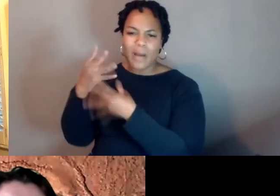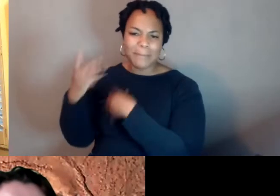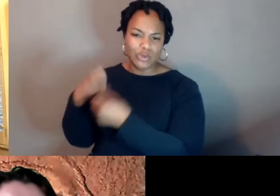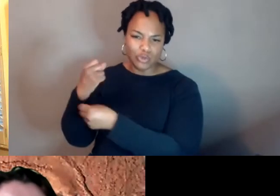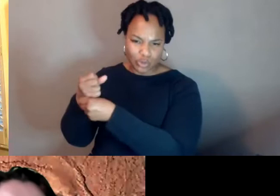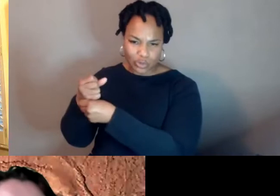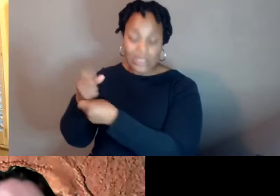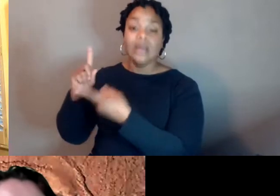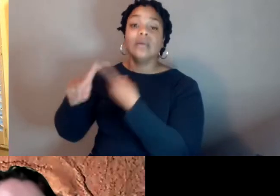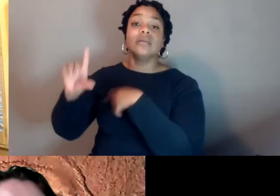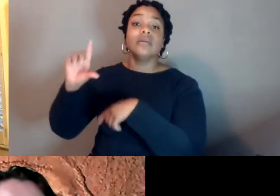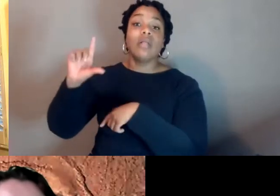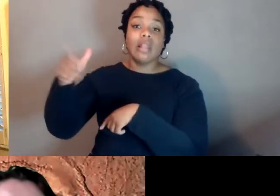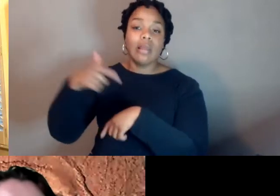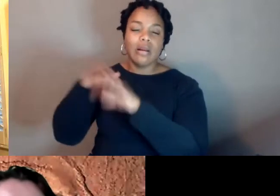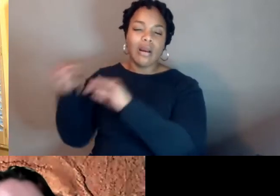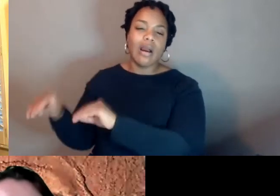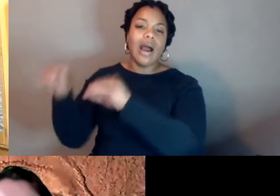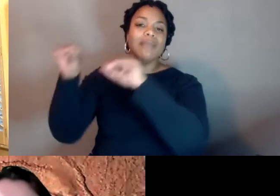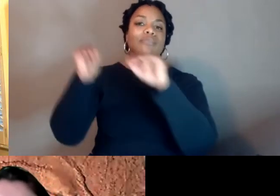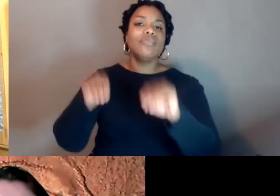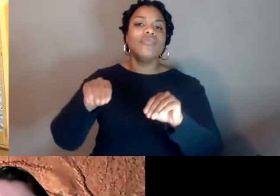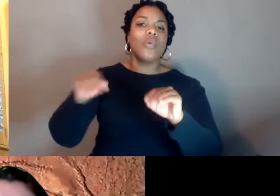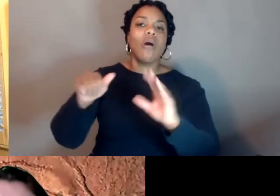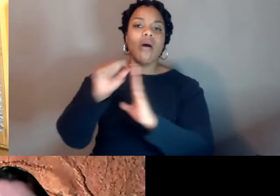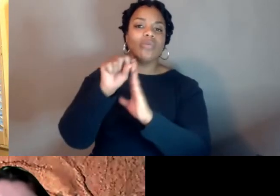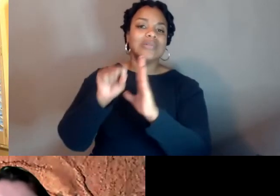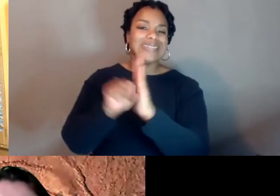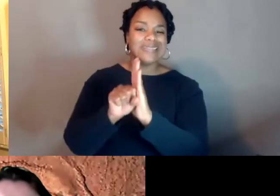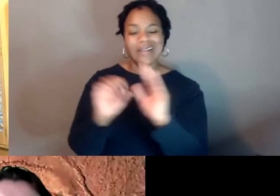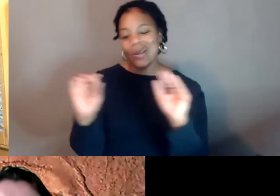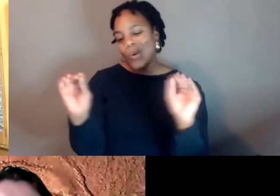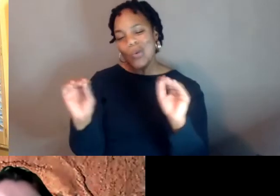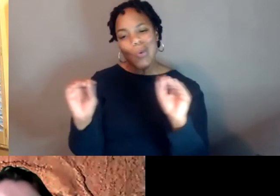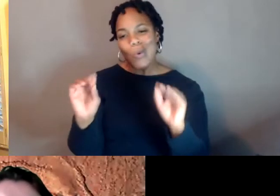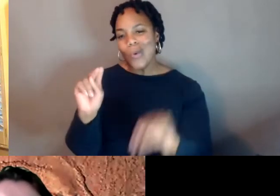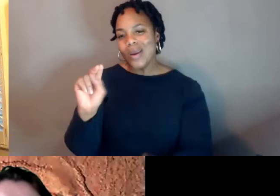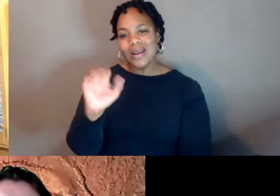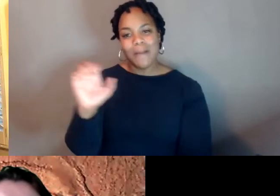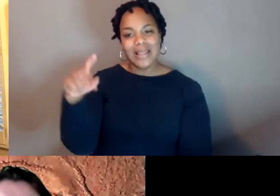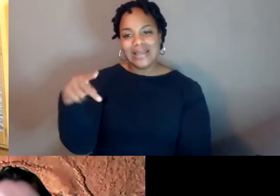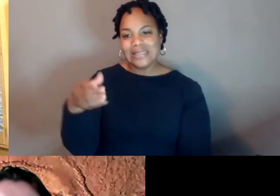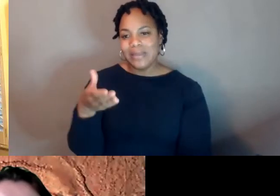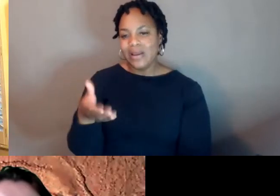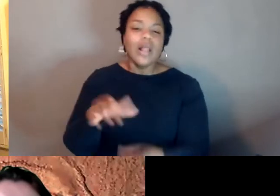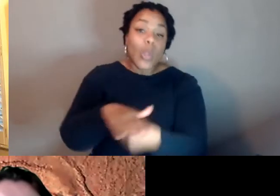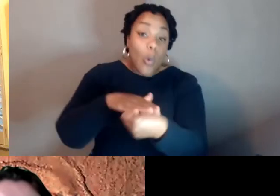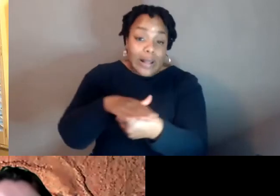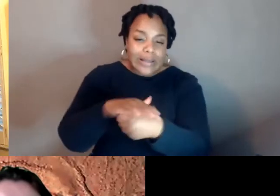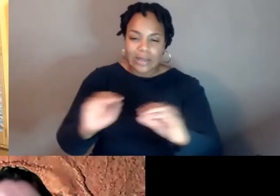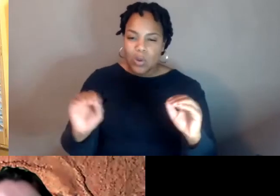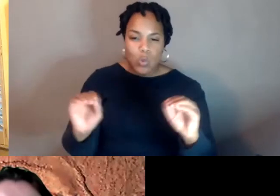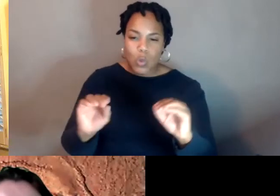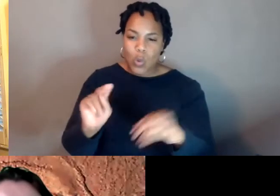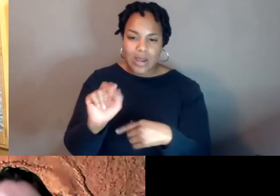where there was no viable NAACP at the local level. And so